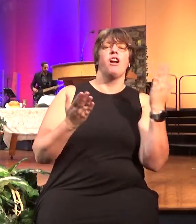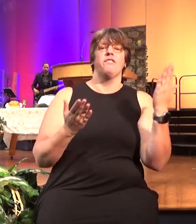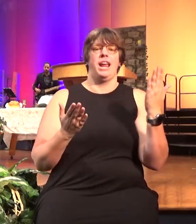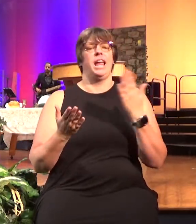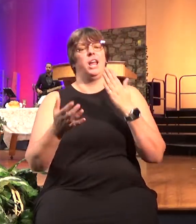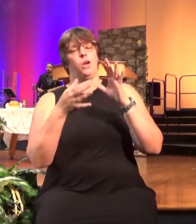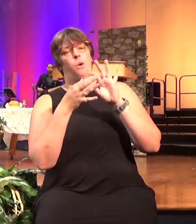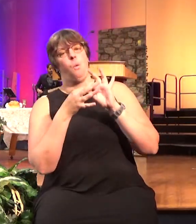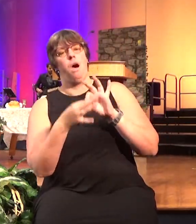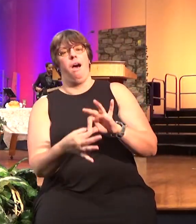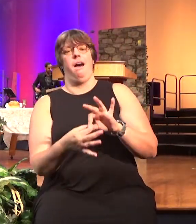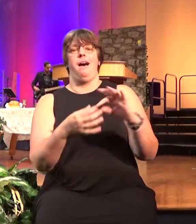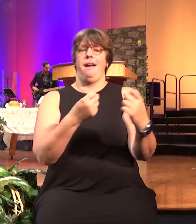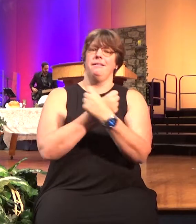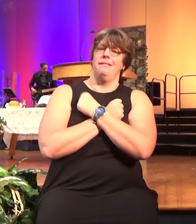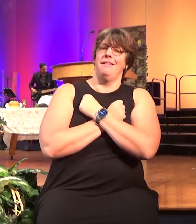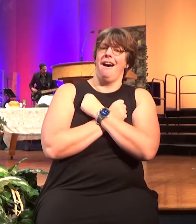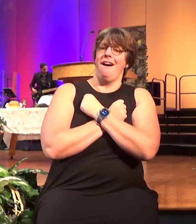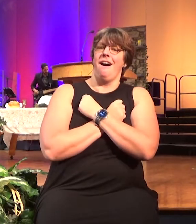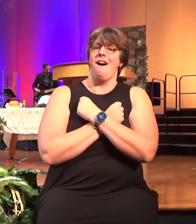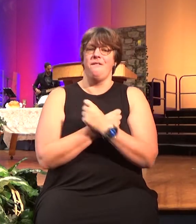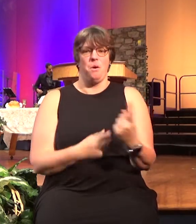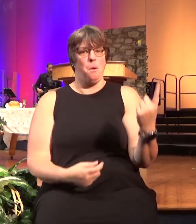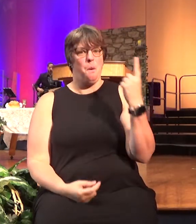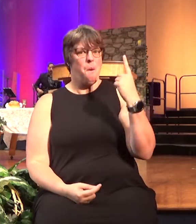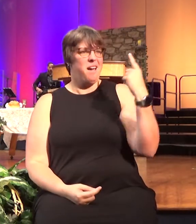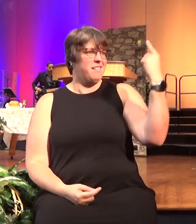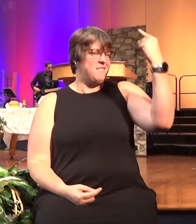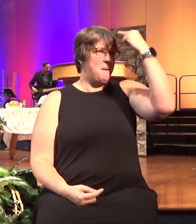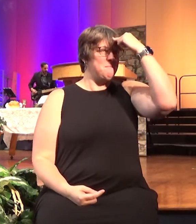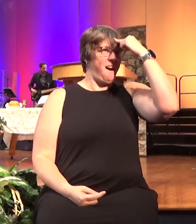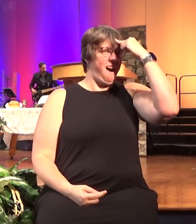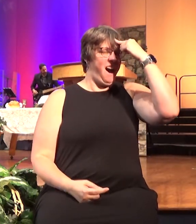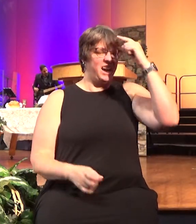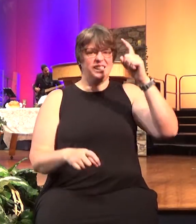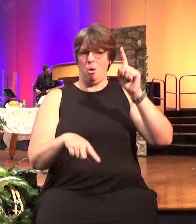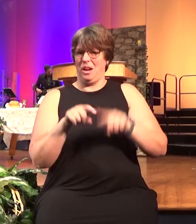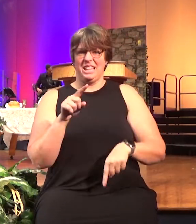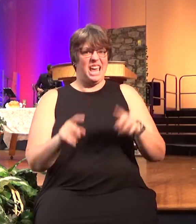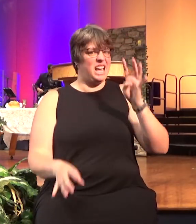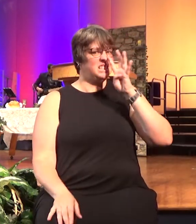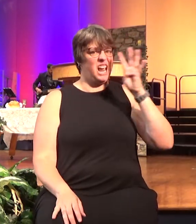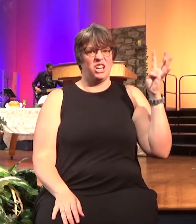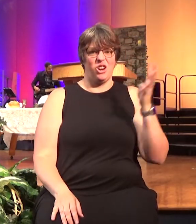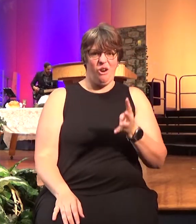one thought that binds us right down to the core.